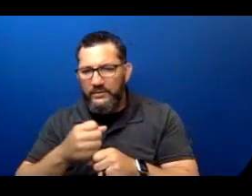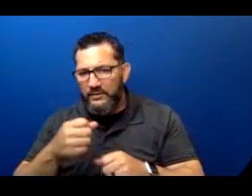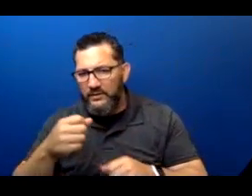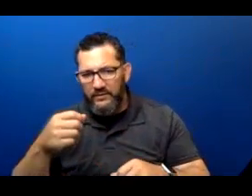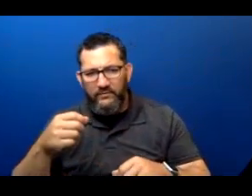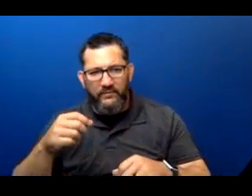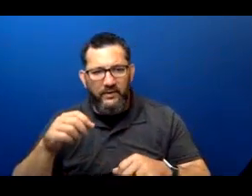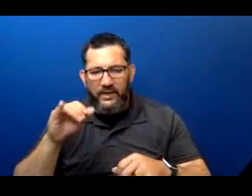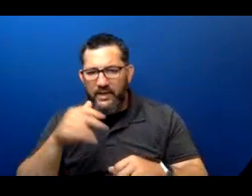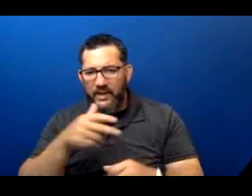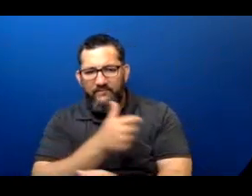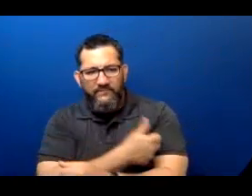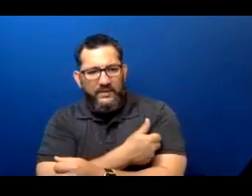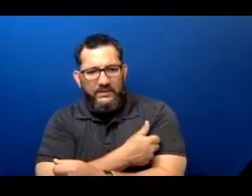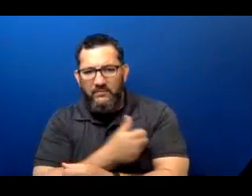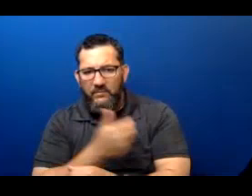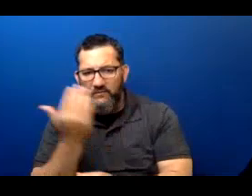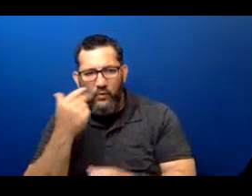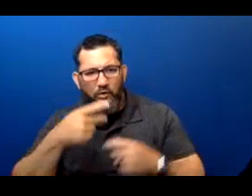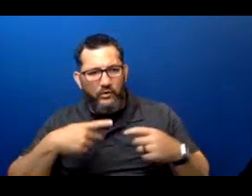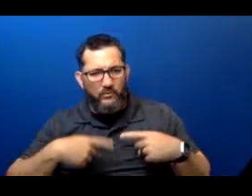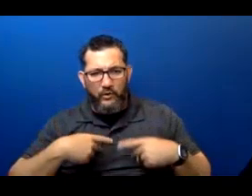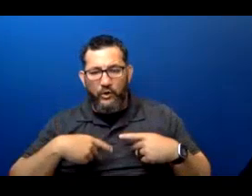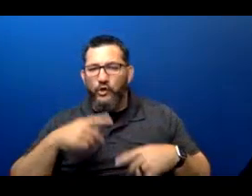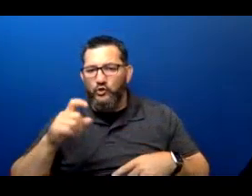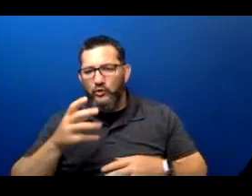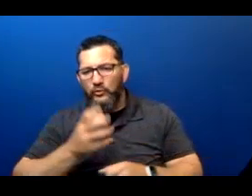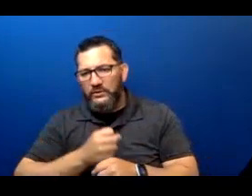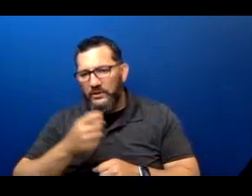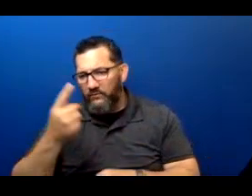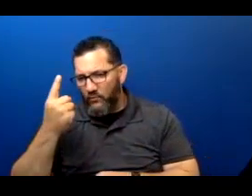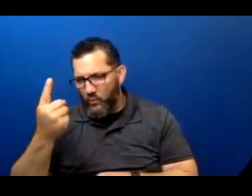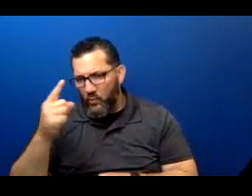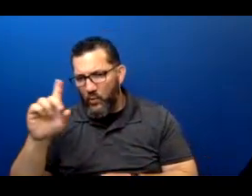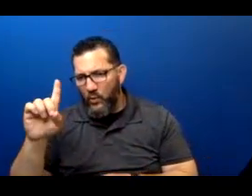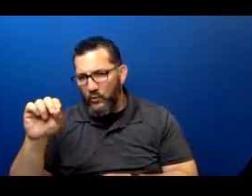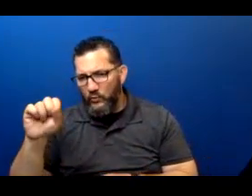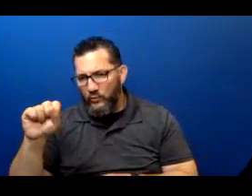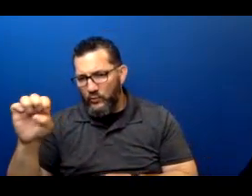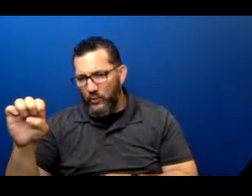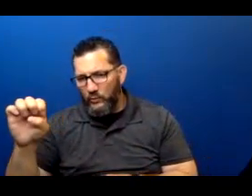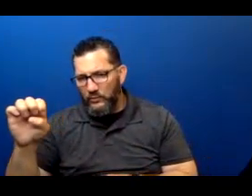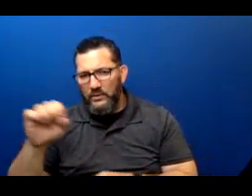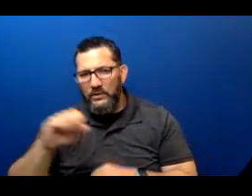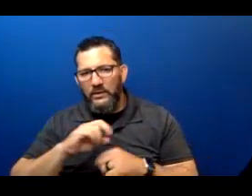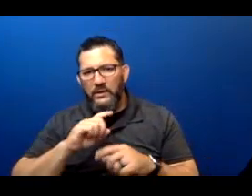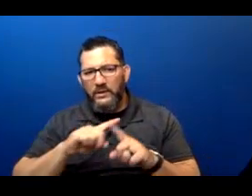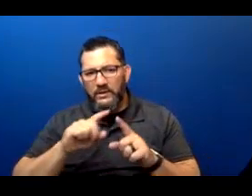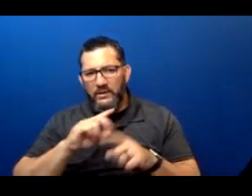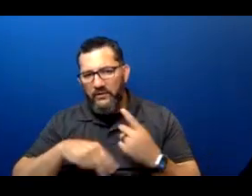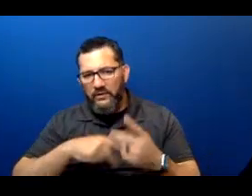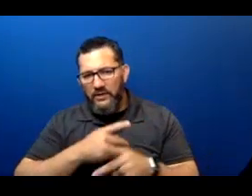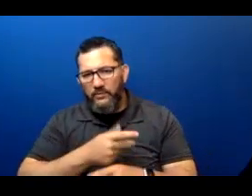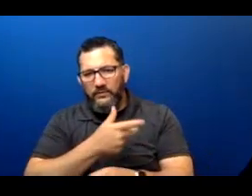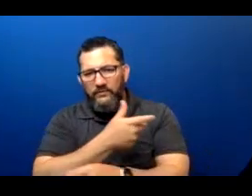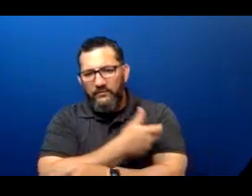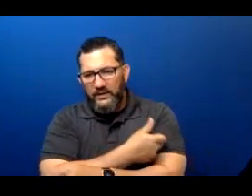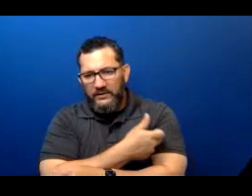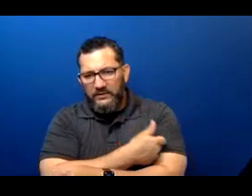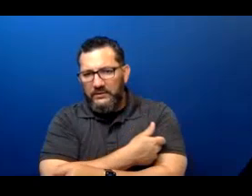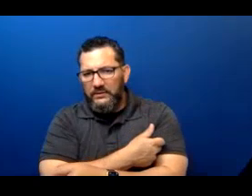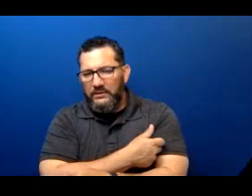pneumococcal vaccine before, pneumonia vaccine, should receive at least 1 dose. So there are different types of vaccines. So